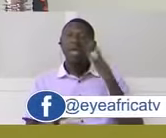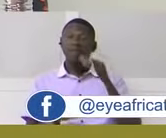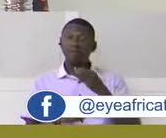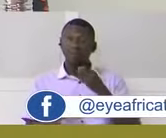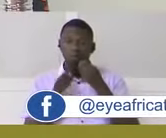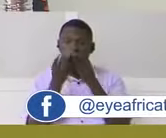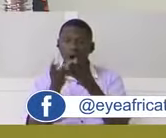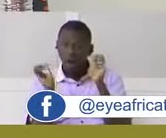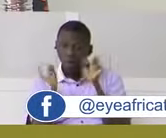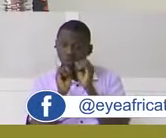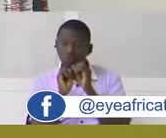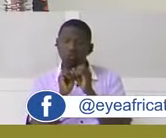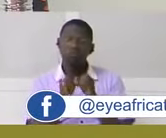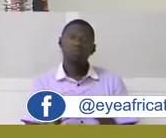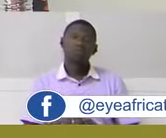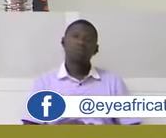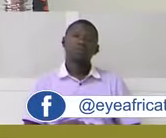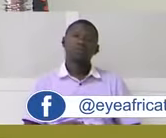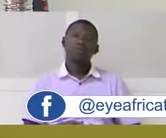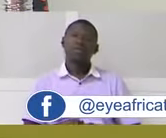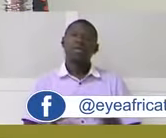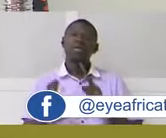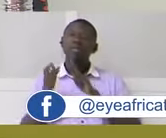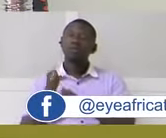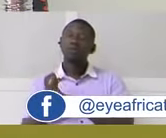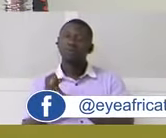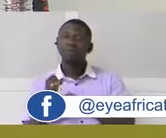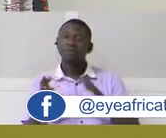Some of these accidents,